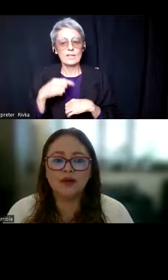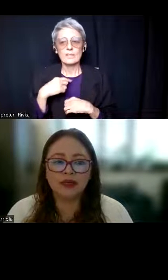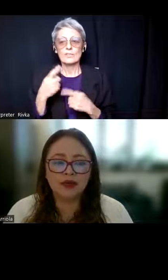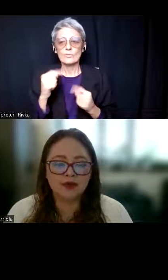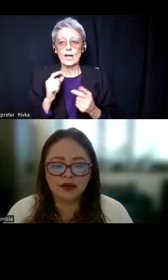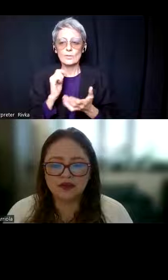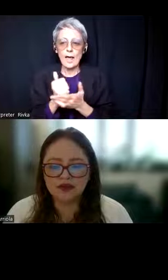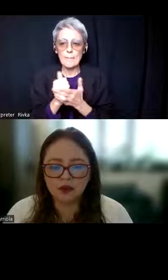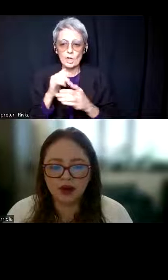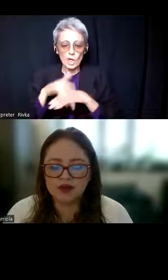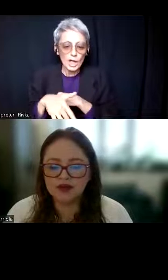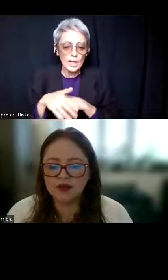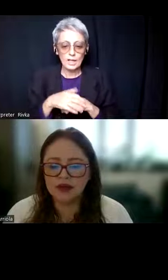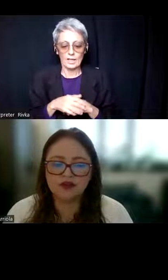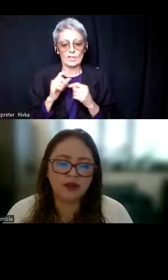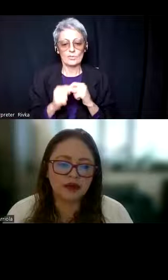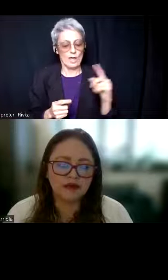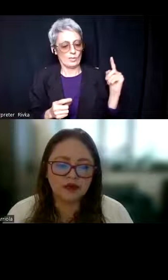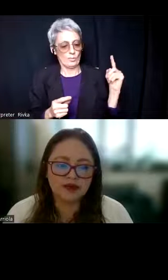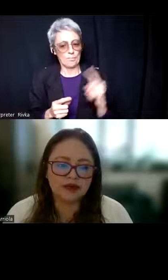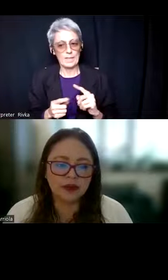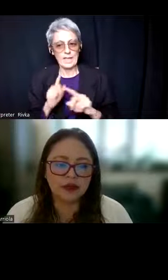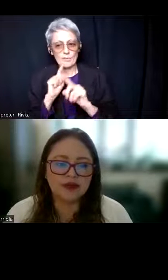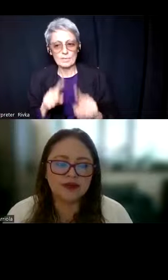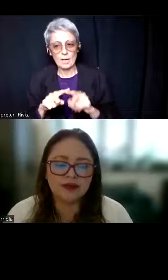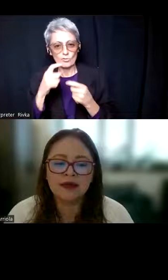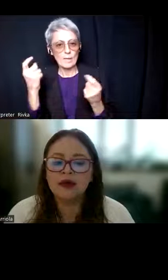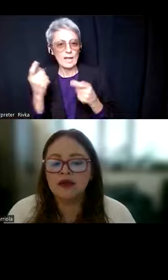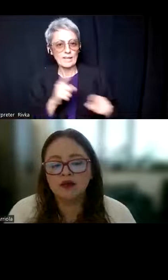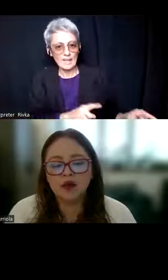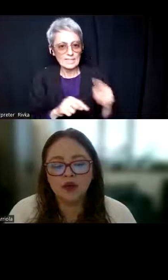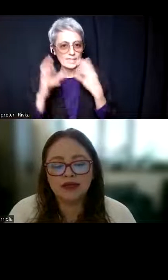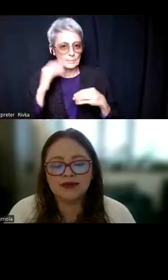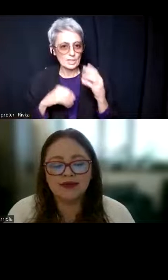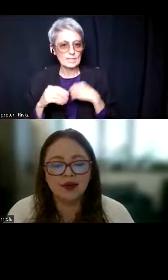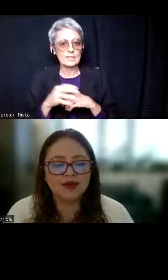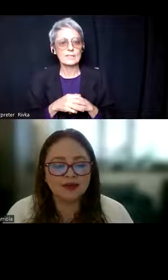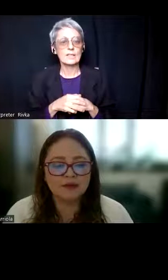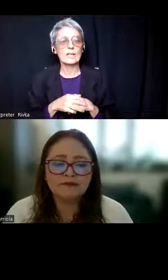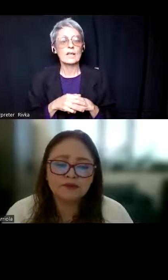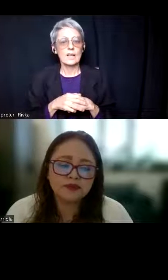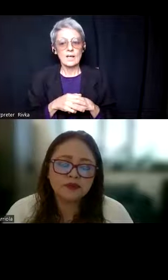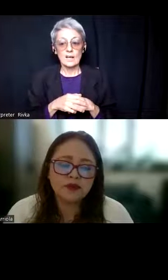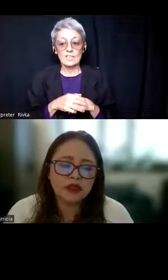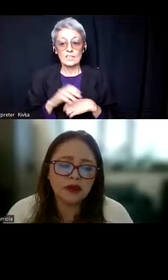trying to mitigate some of this response to some of these traumatic events and experiences. So according to